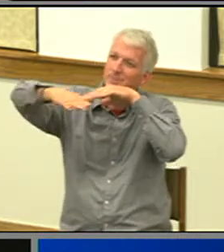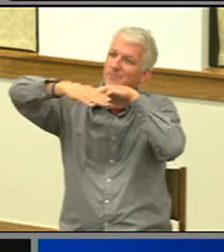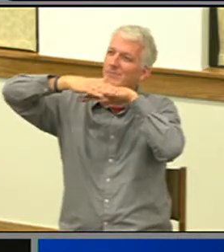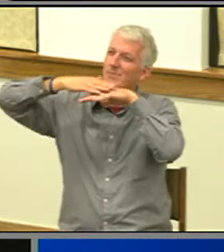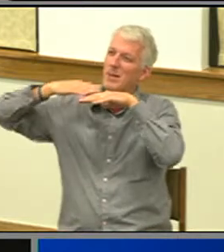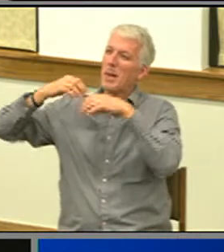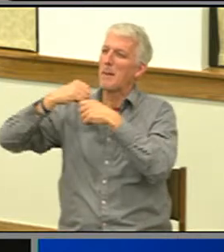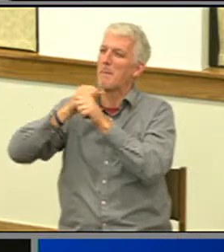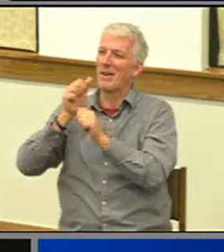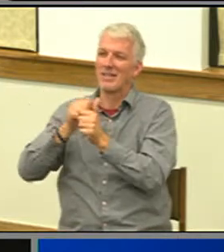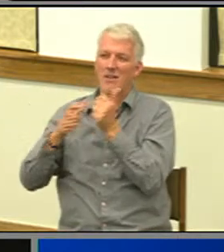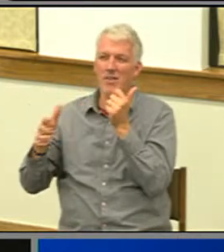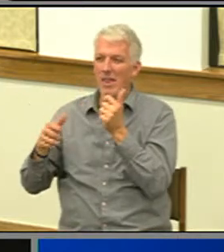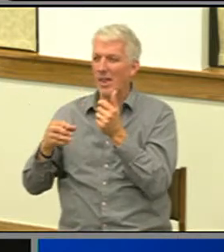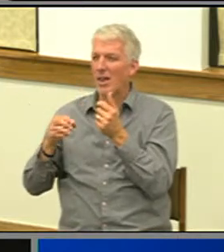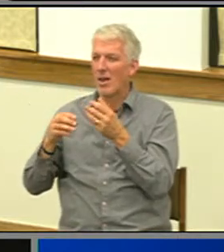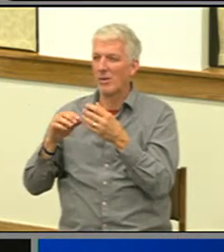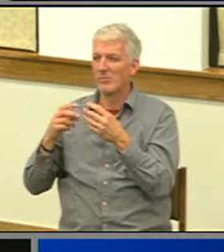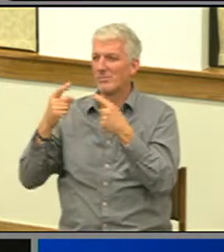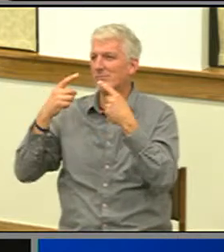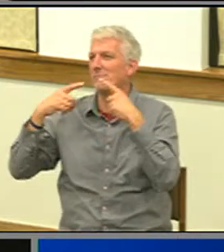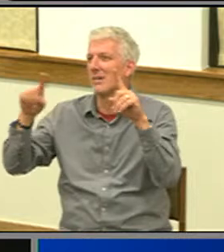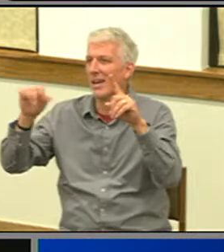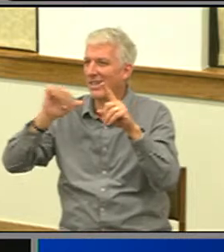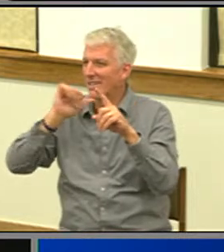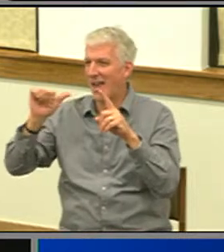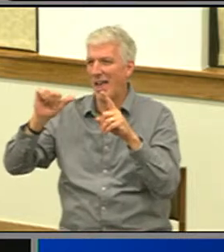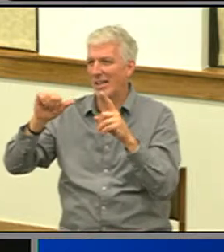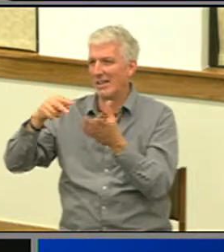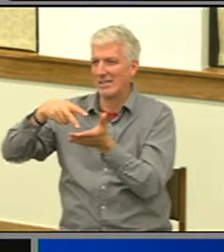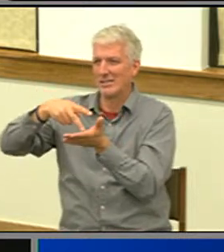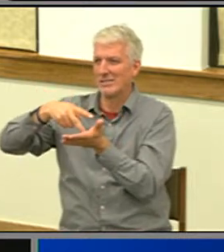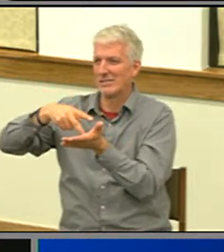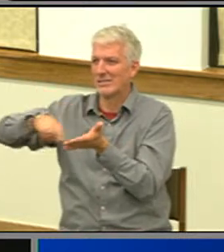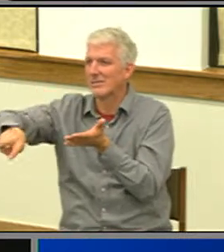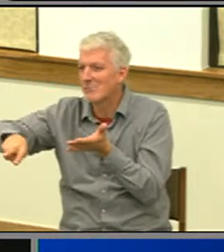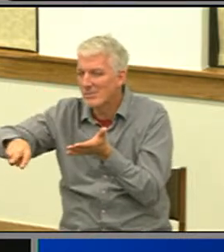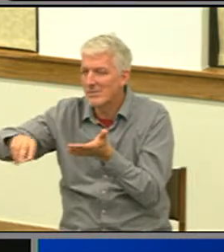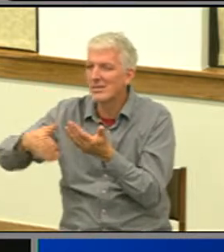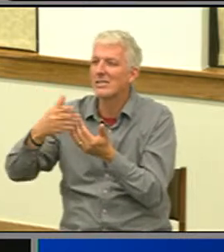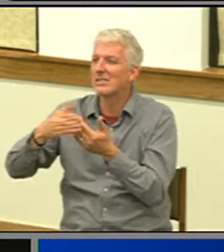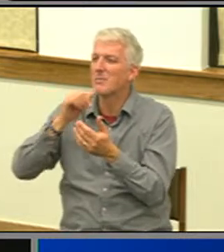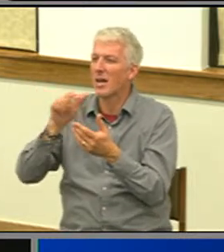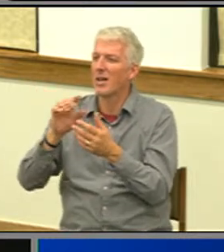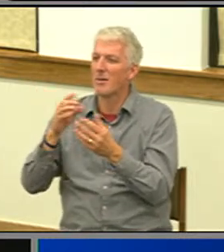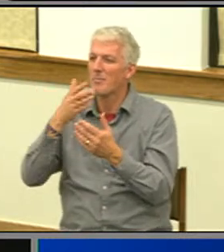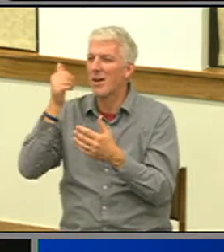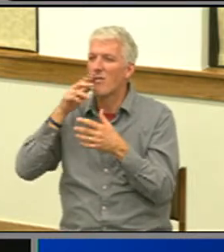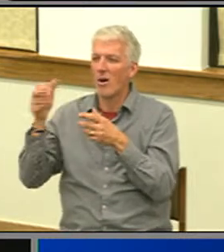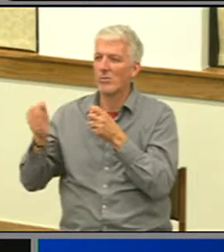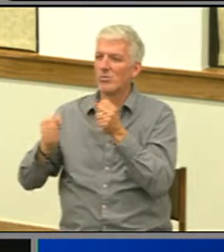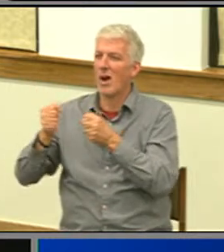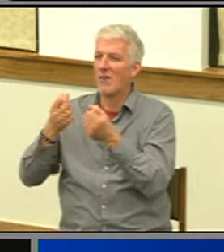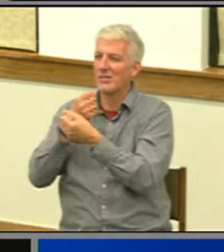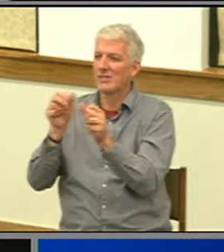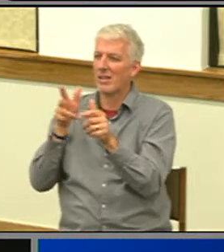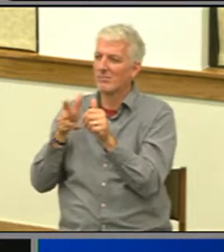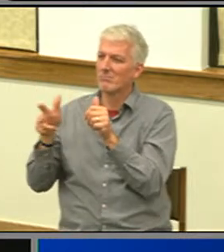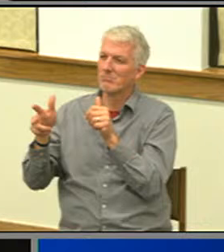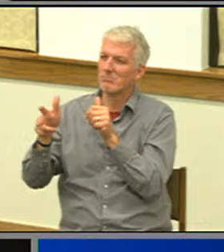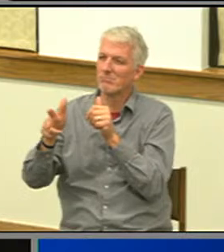improves the skid resistance of the pavement. It's an economical process. It's a quick process. I'll cover